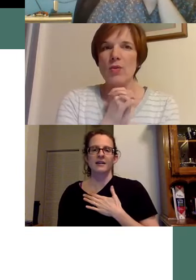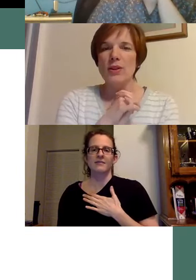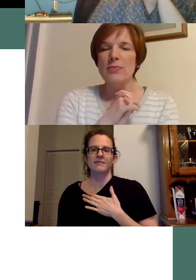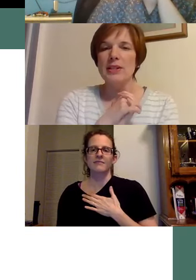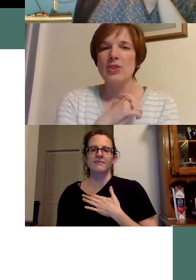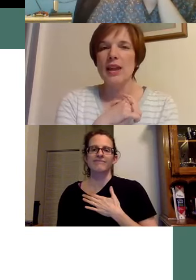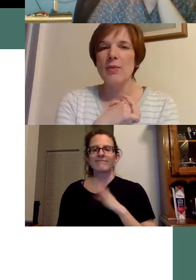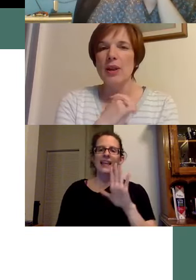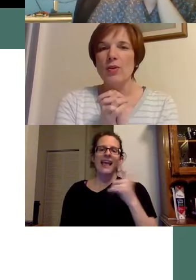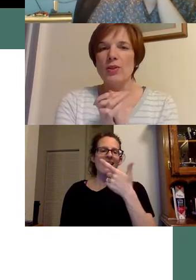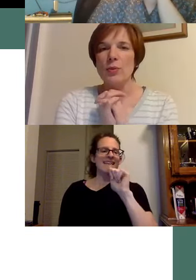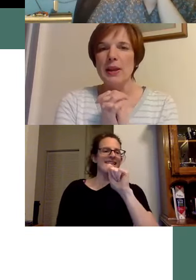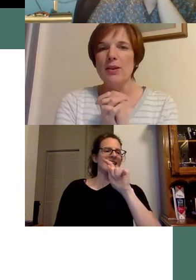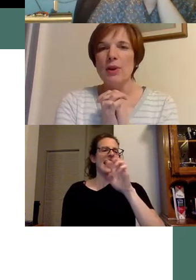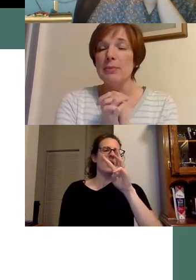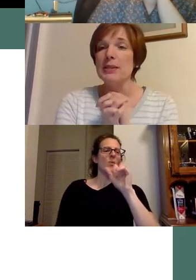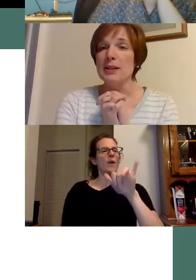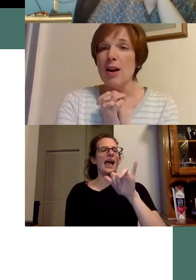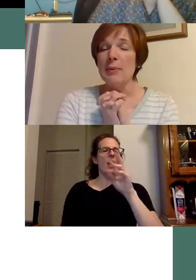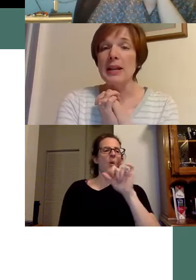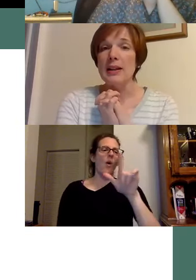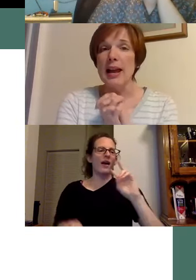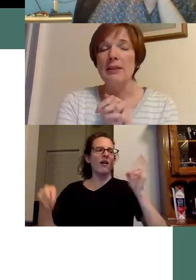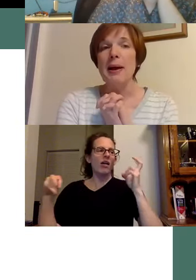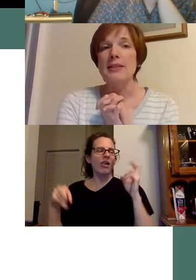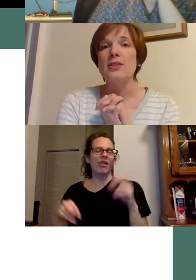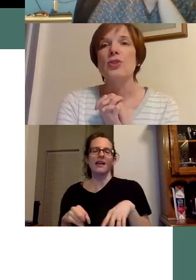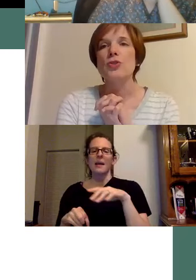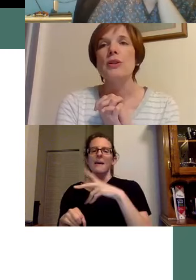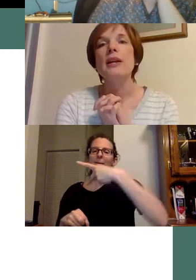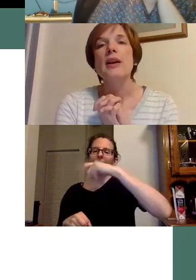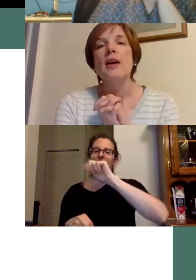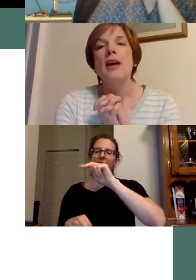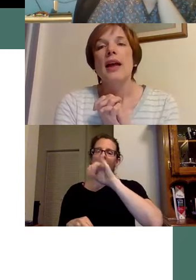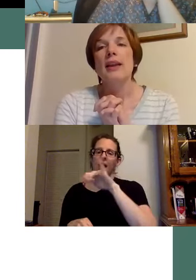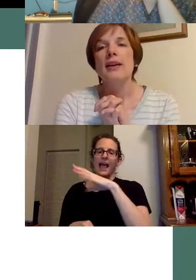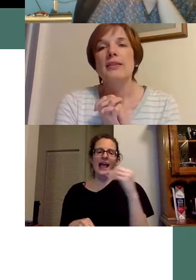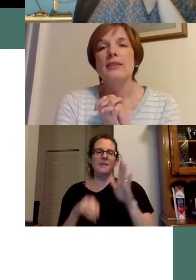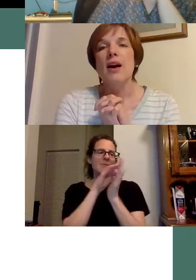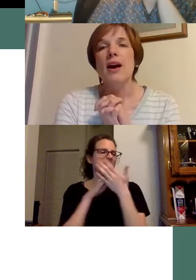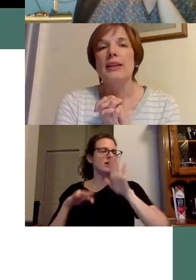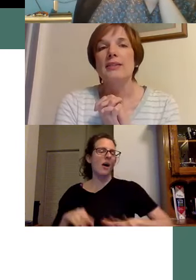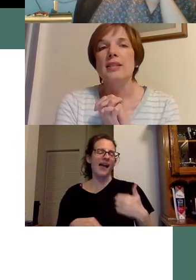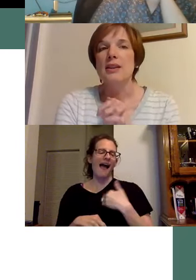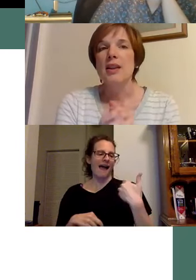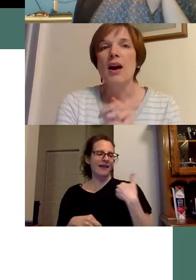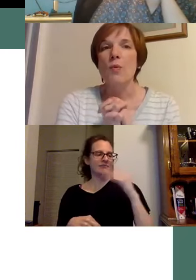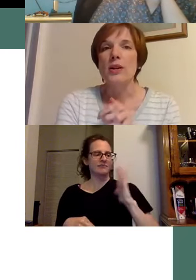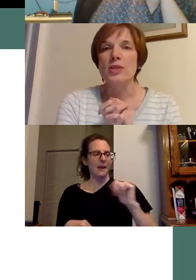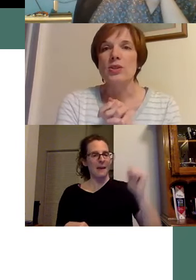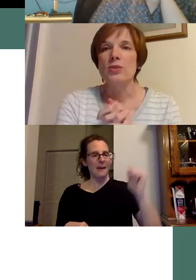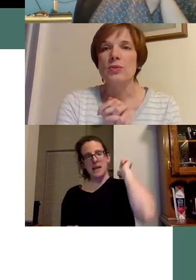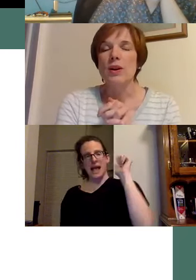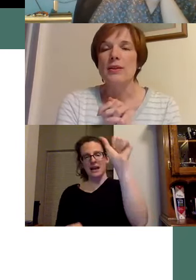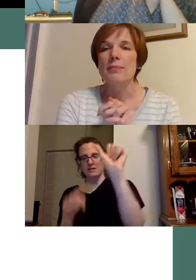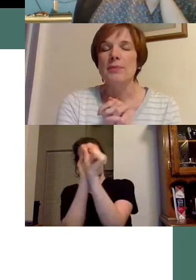gateway oils. My two gateway oils were Panaway and Peace and Calming. I'd had back surgery and I did not want